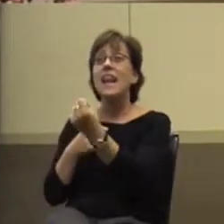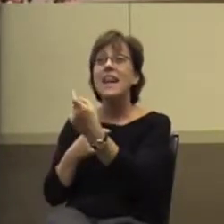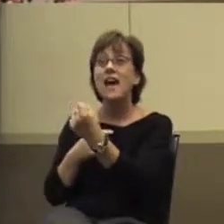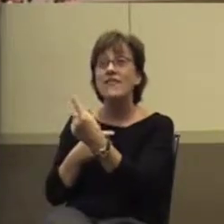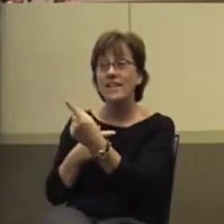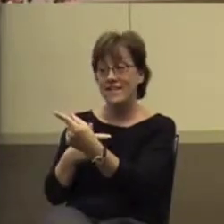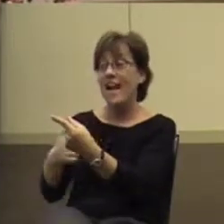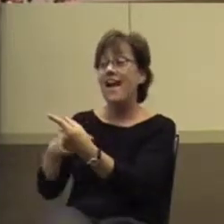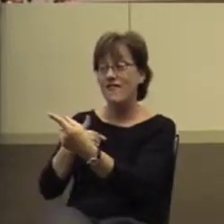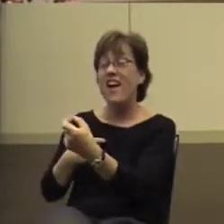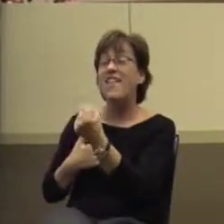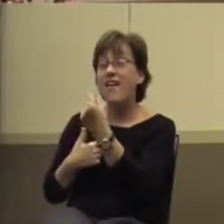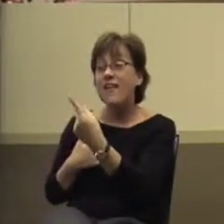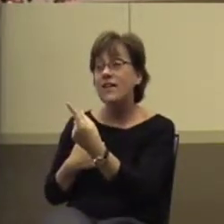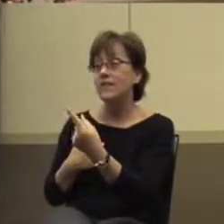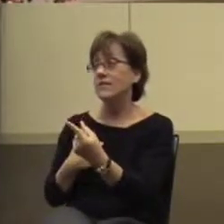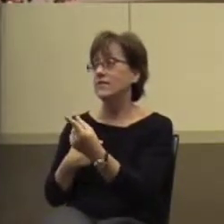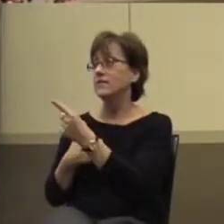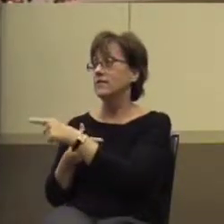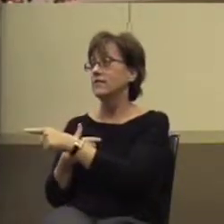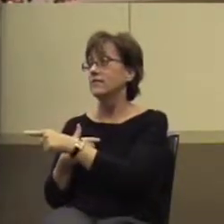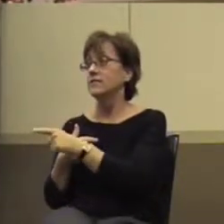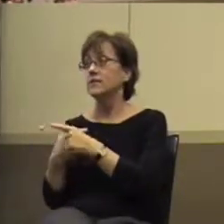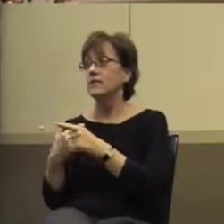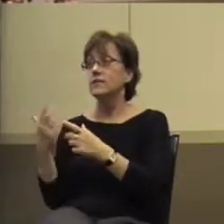got, with like 11.